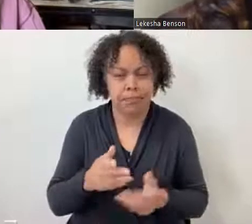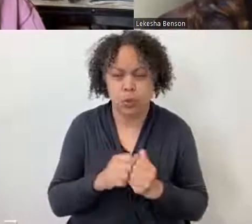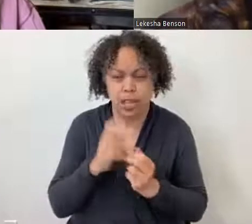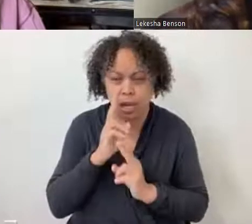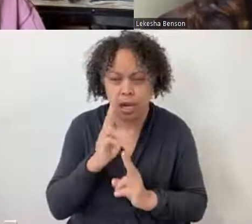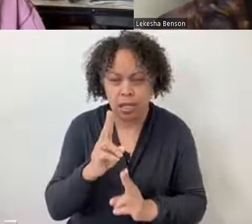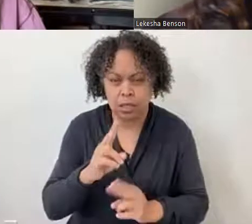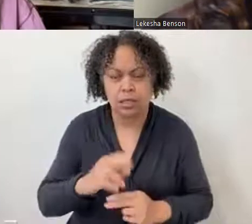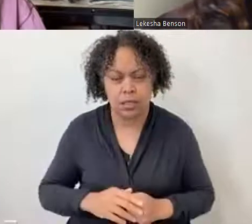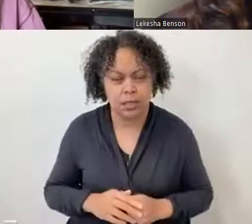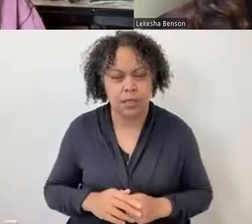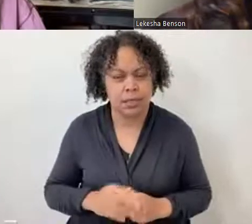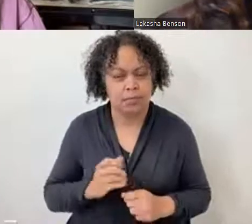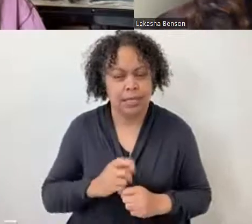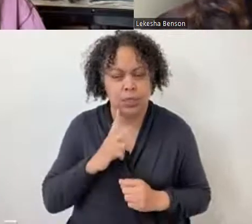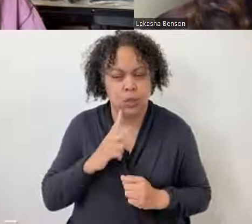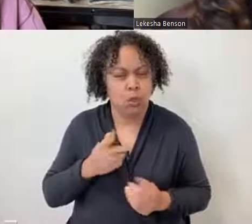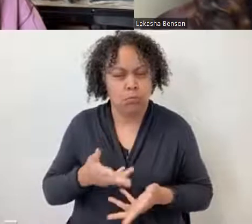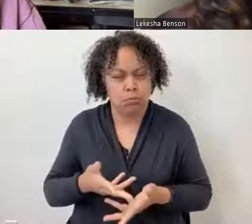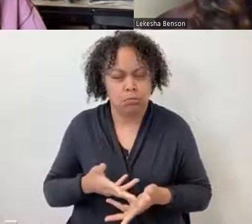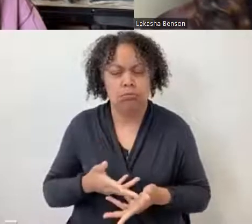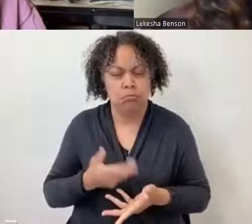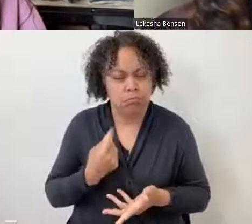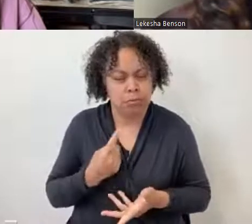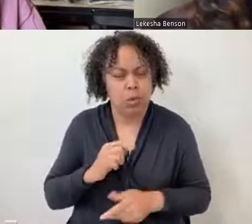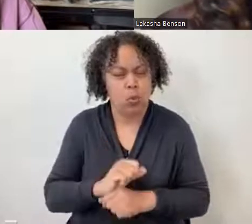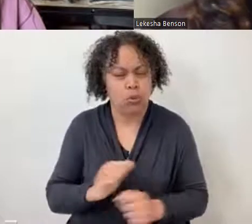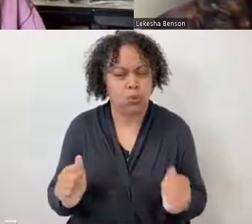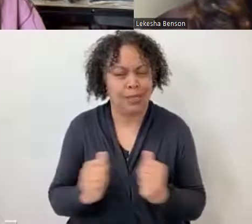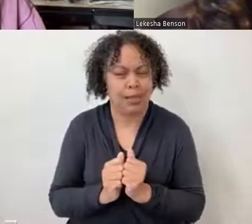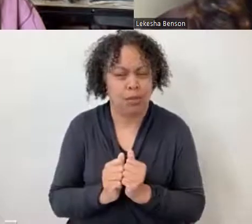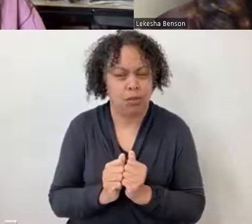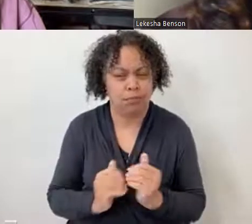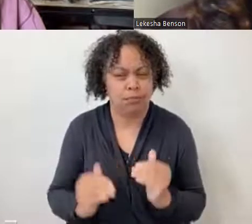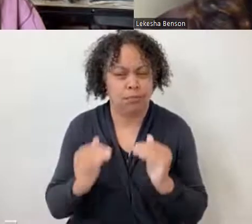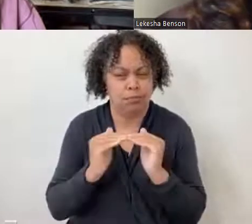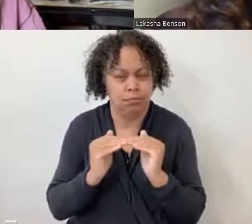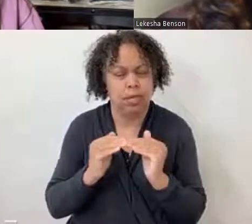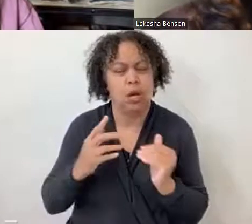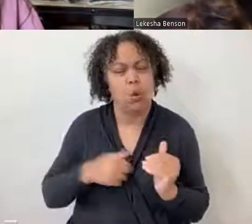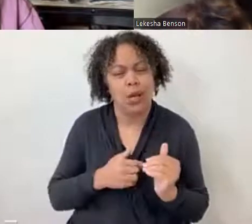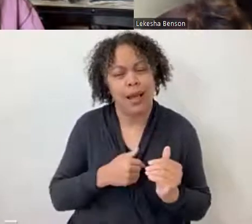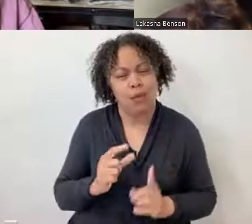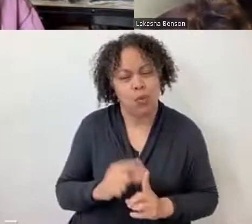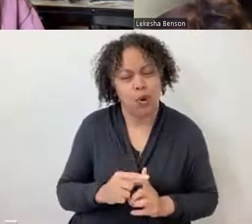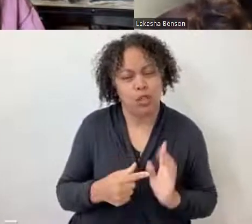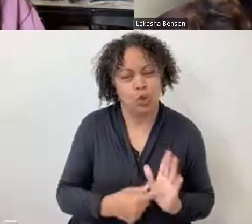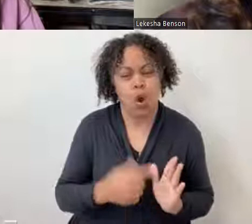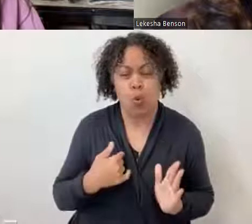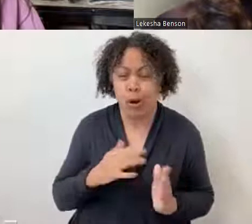a way that says that we work together. There's a word called matakuyase, which says we are all